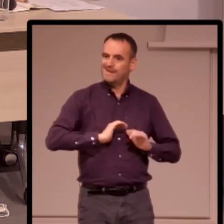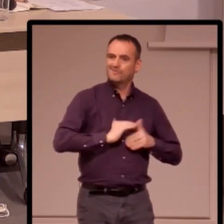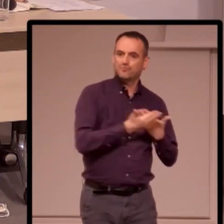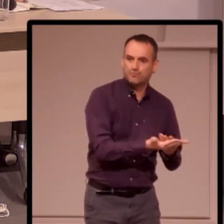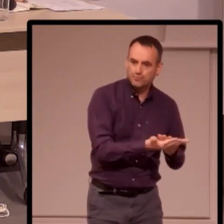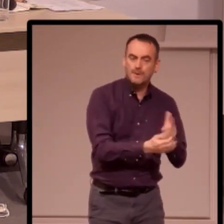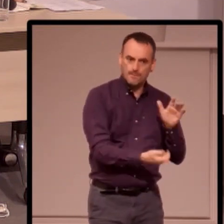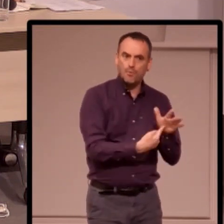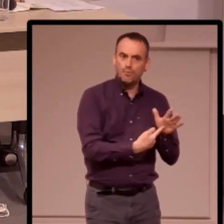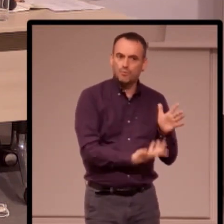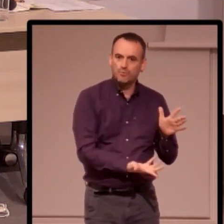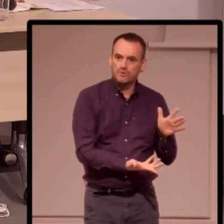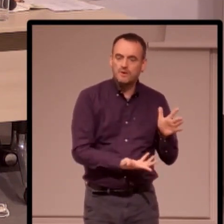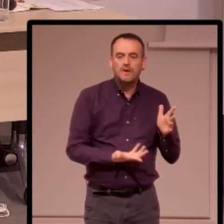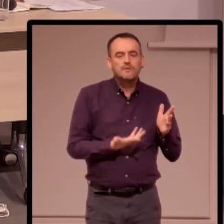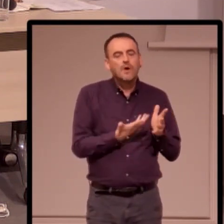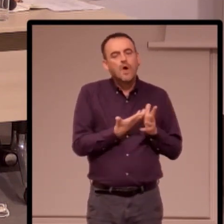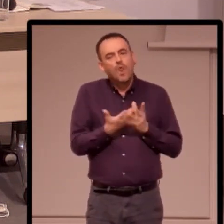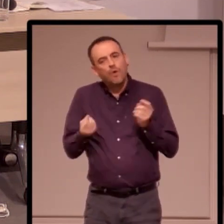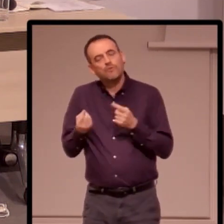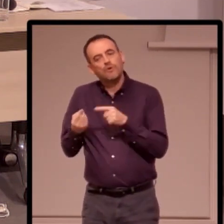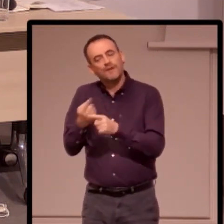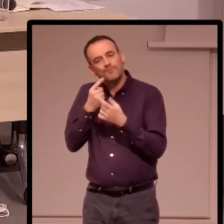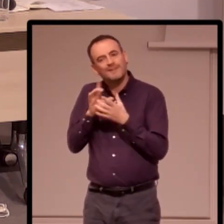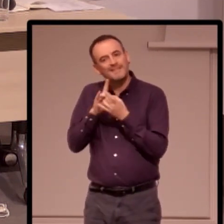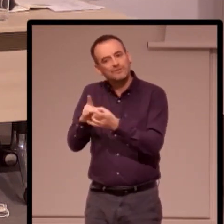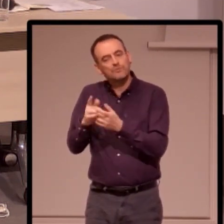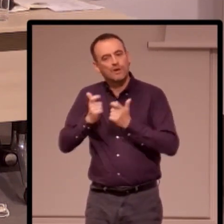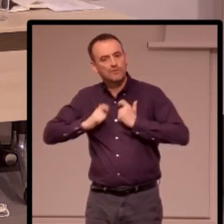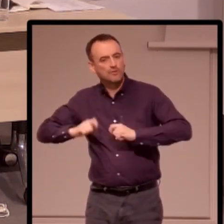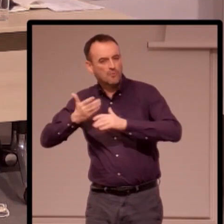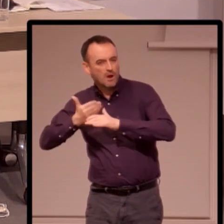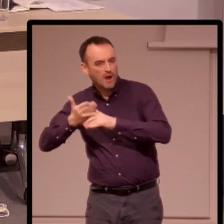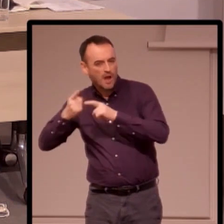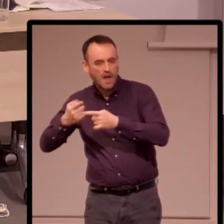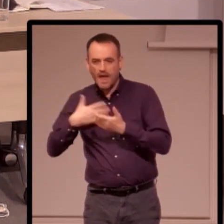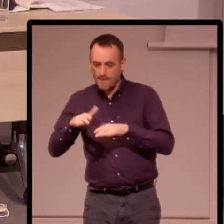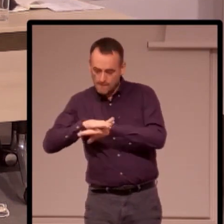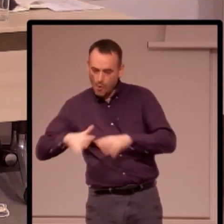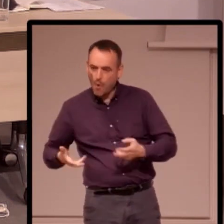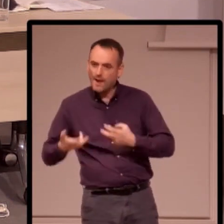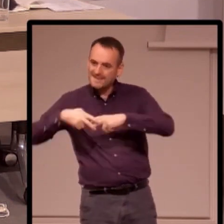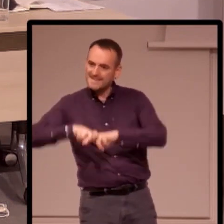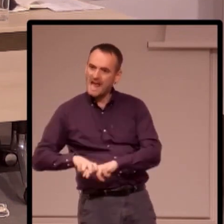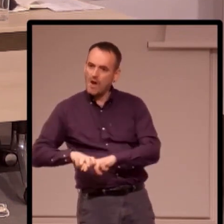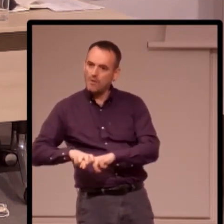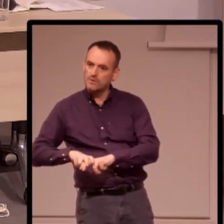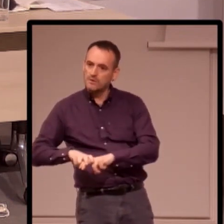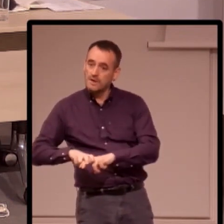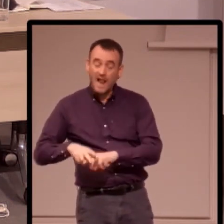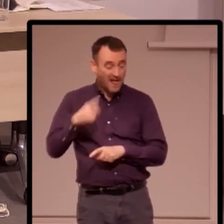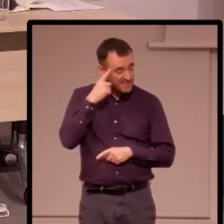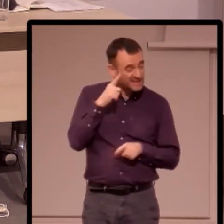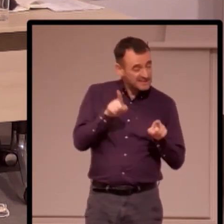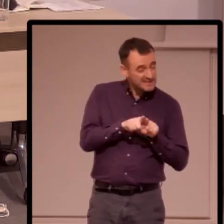of stuff, you know, in terms of social work about being, you know, sitting on the floor. And I'm sure that's the same when it comes to, you know, thinking